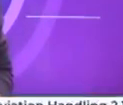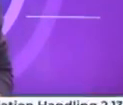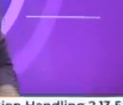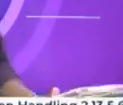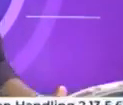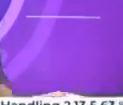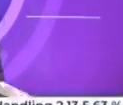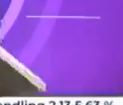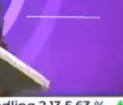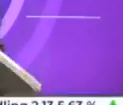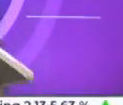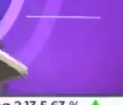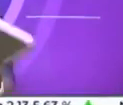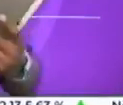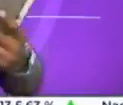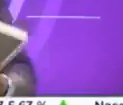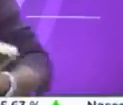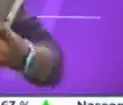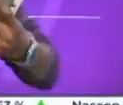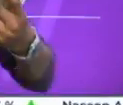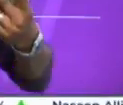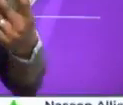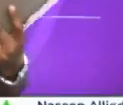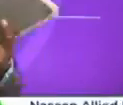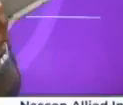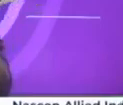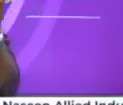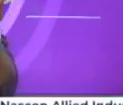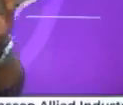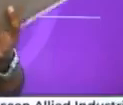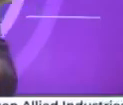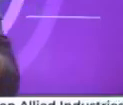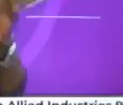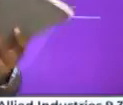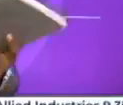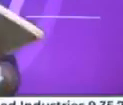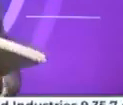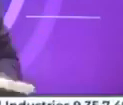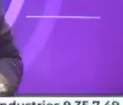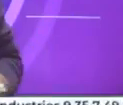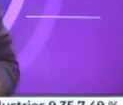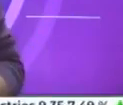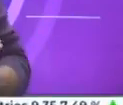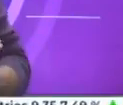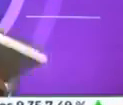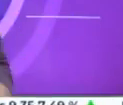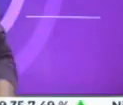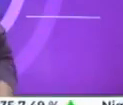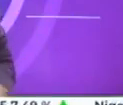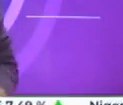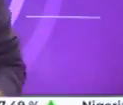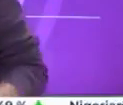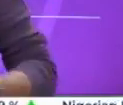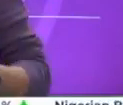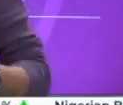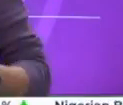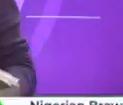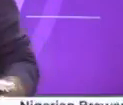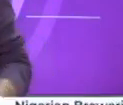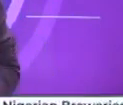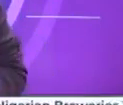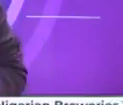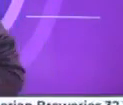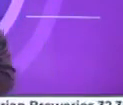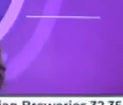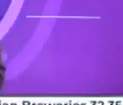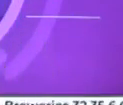Park. What more can I say about it? But let the owner, the person who actually came with this idea, speak about it. Let's do